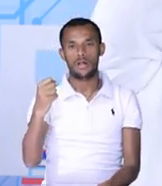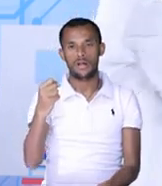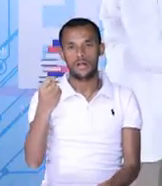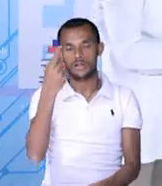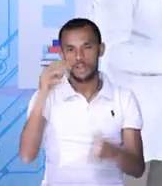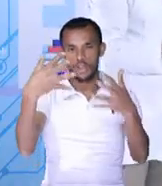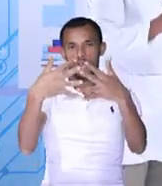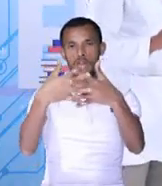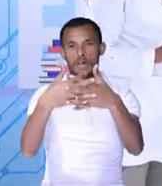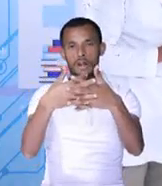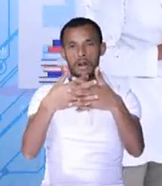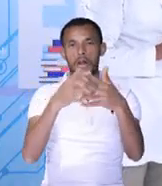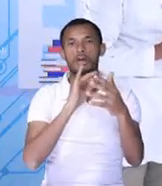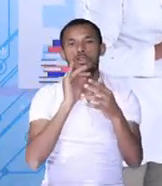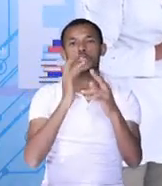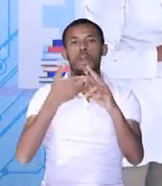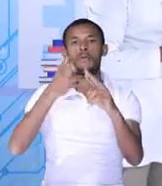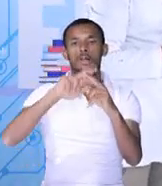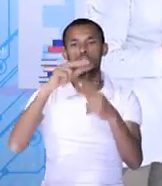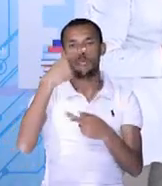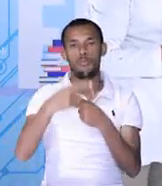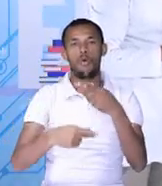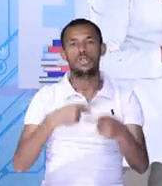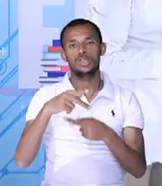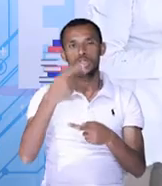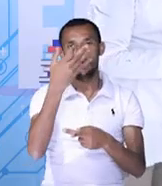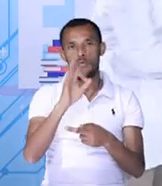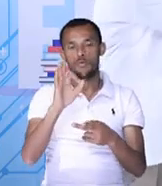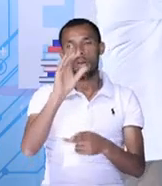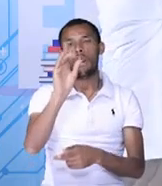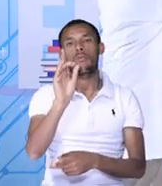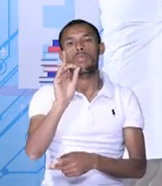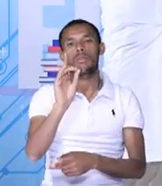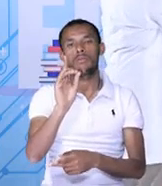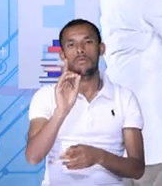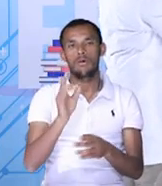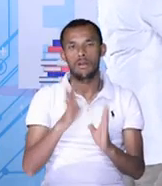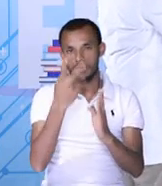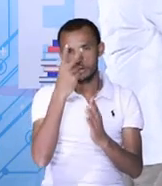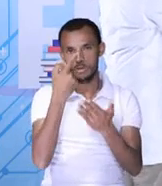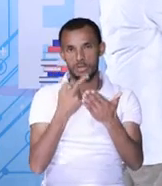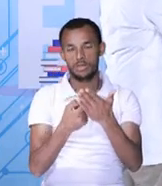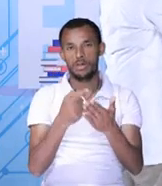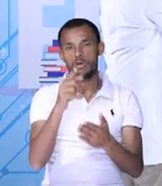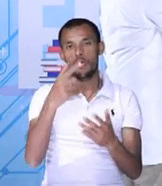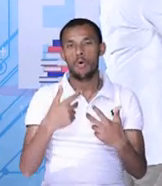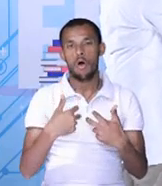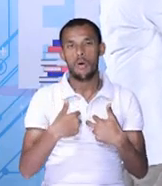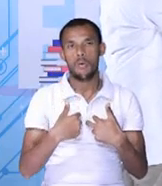the integral is the reverse process of derivative. So let's see this one. You